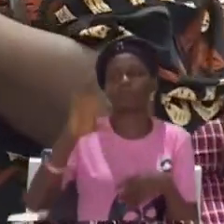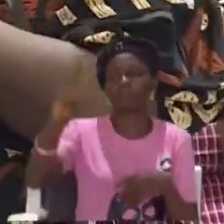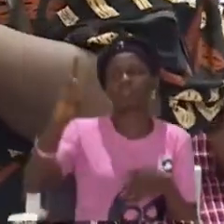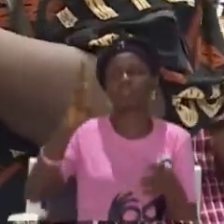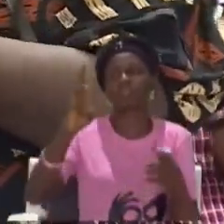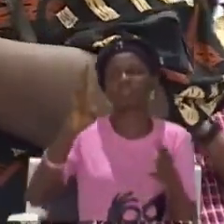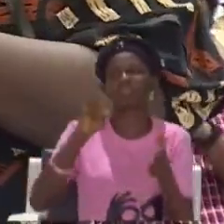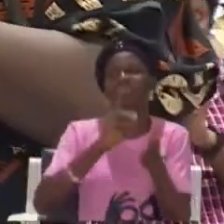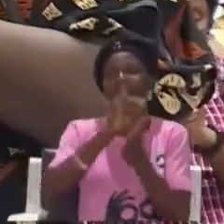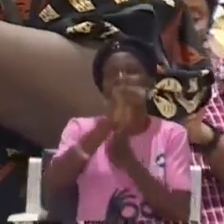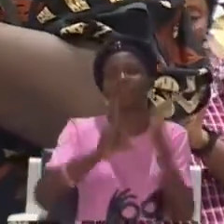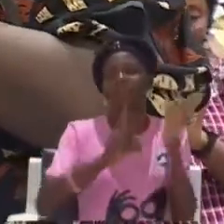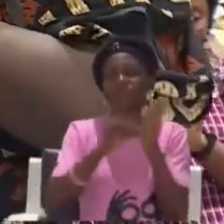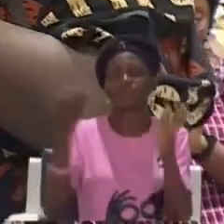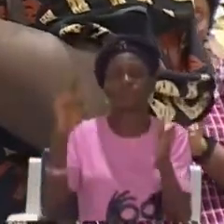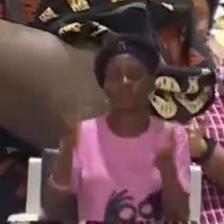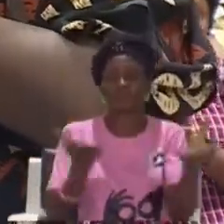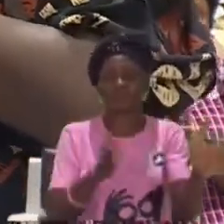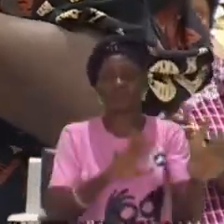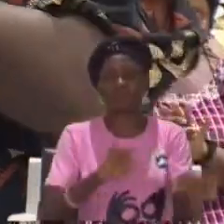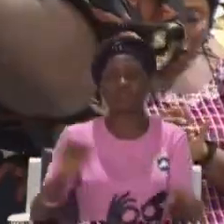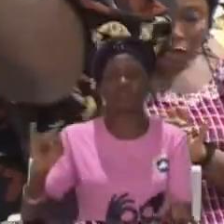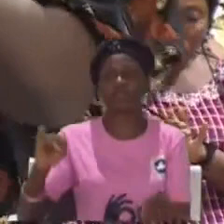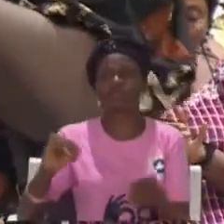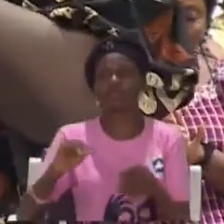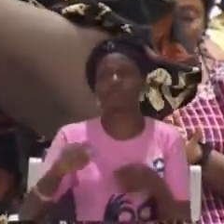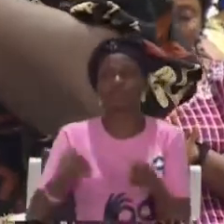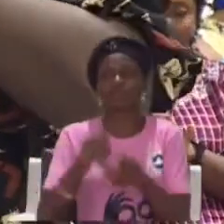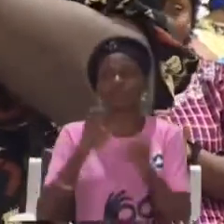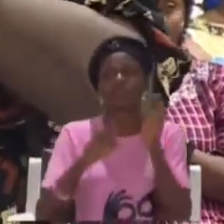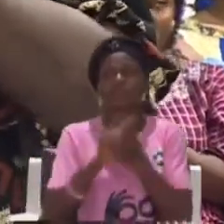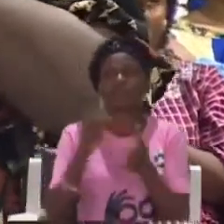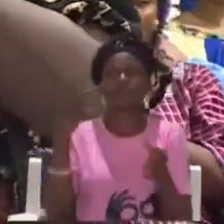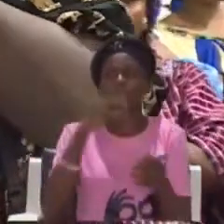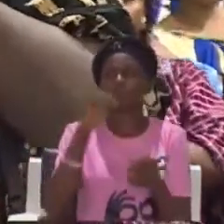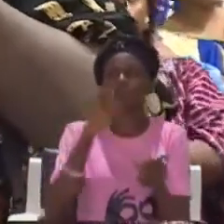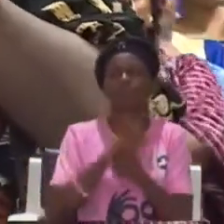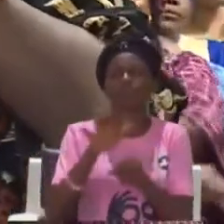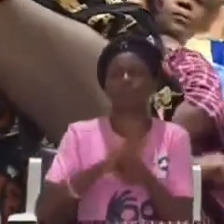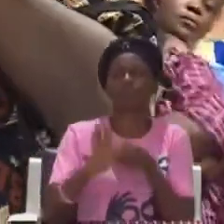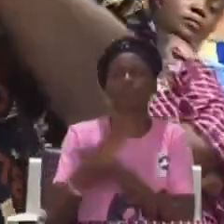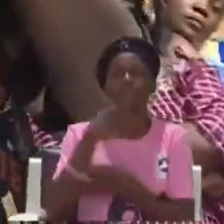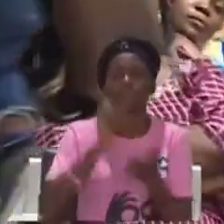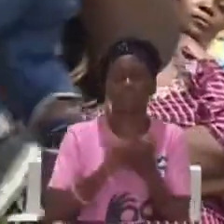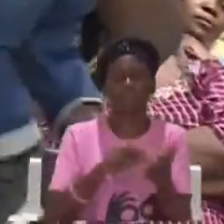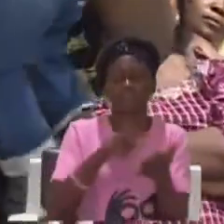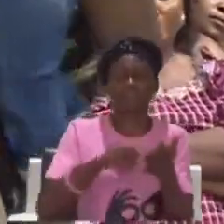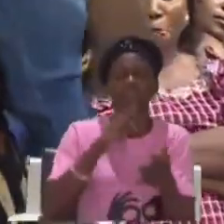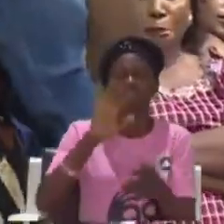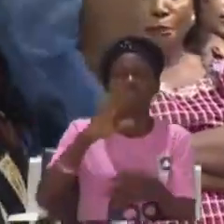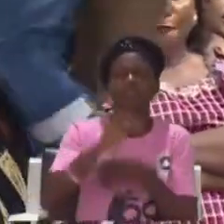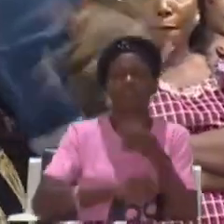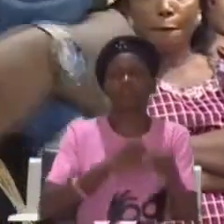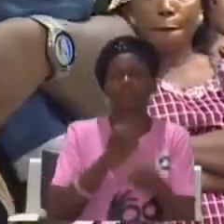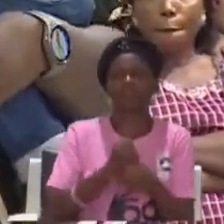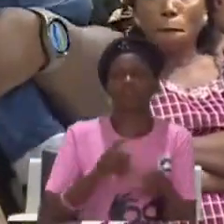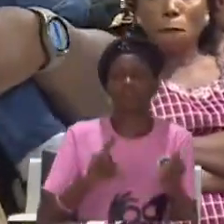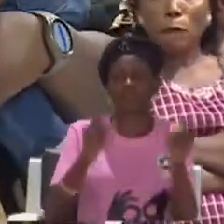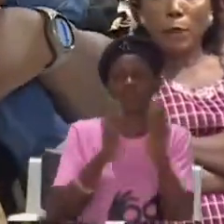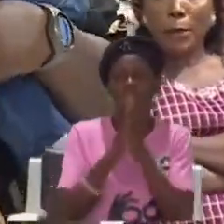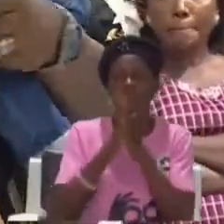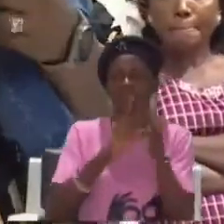of passing on. As if that was not enough, God said, this is your year. While the prayer